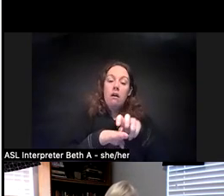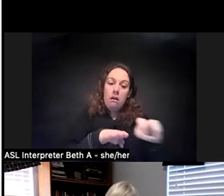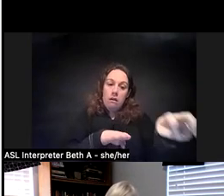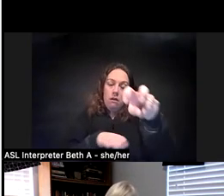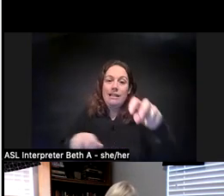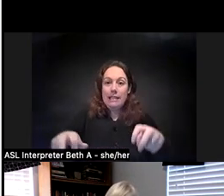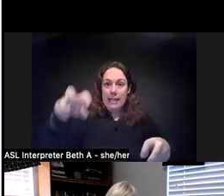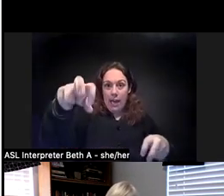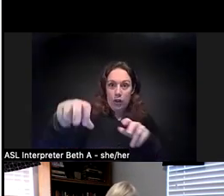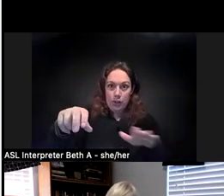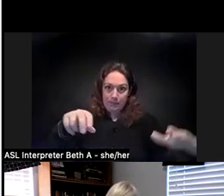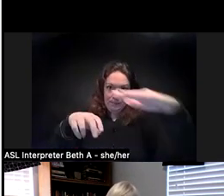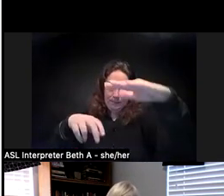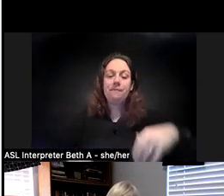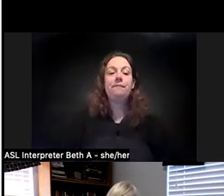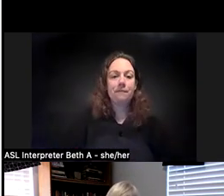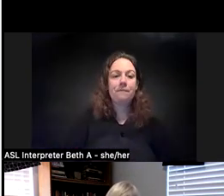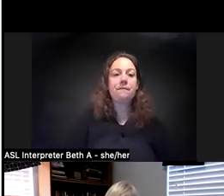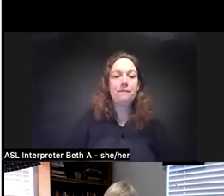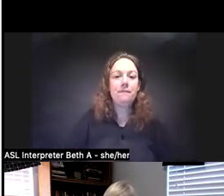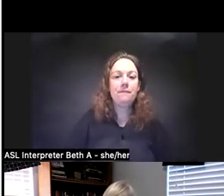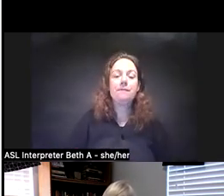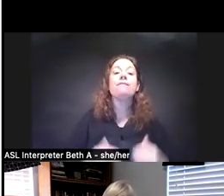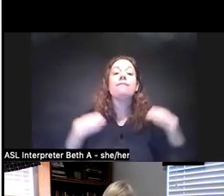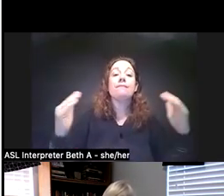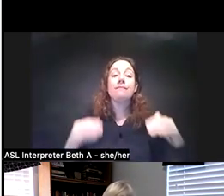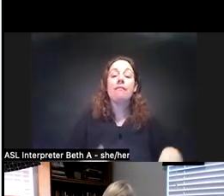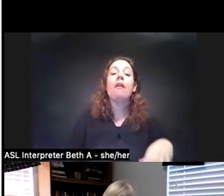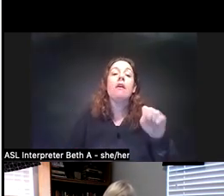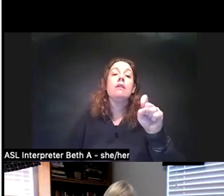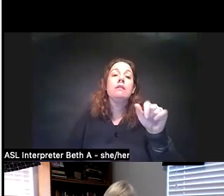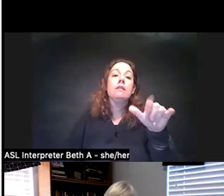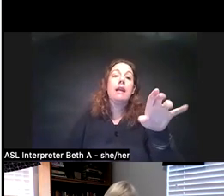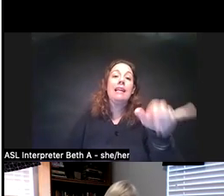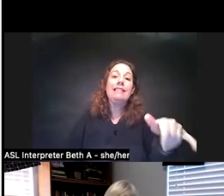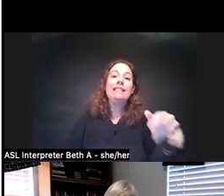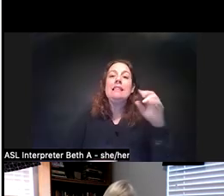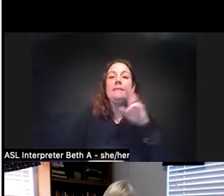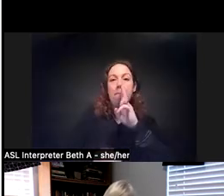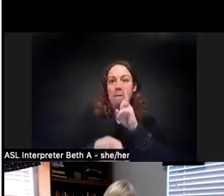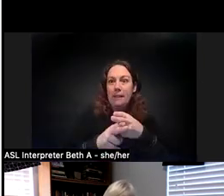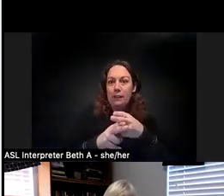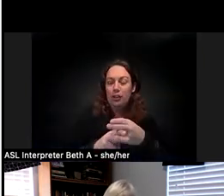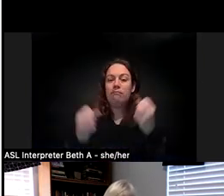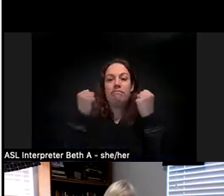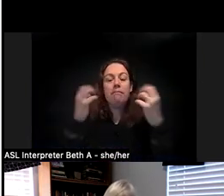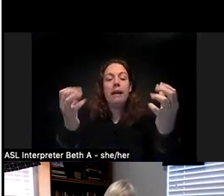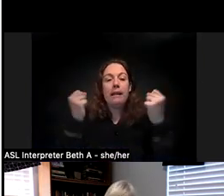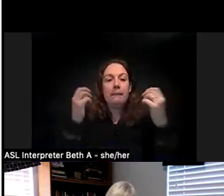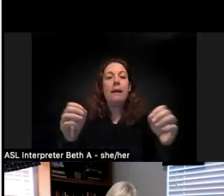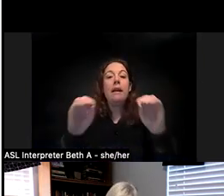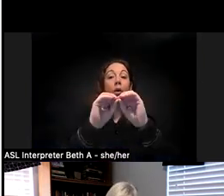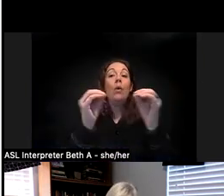As Stacy said, a lot of people, a lot of organizations who are